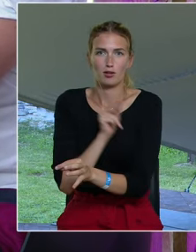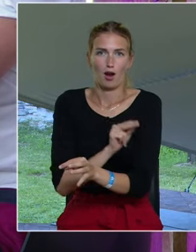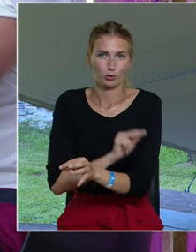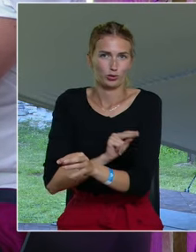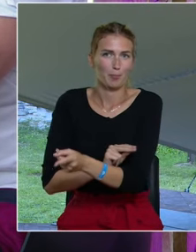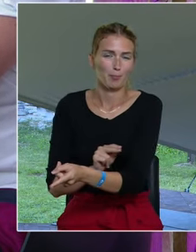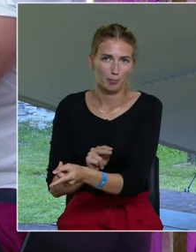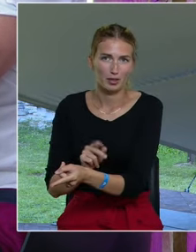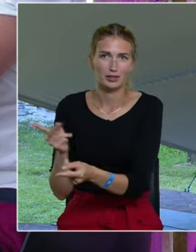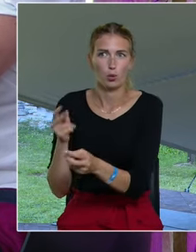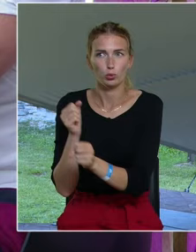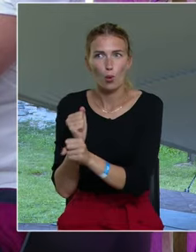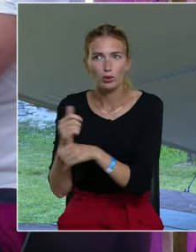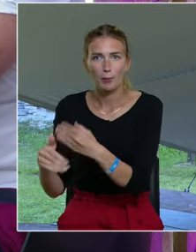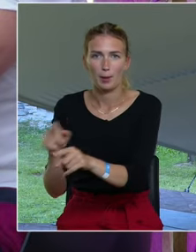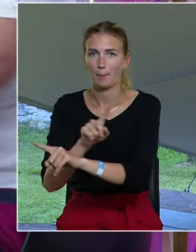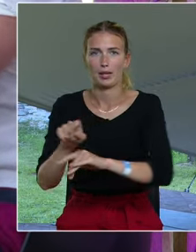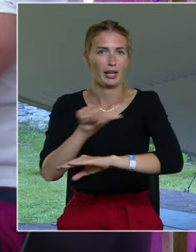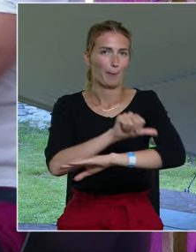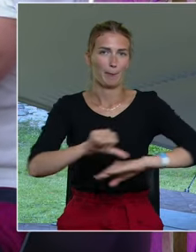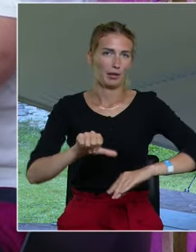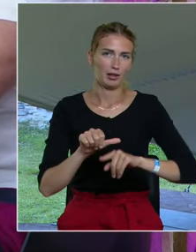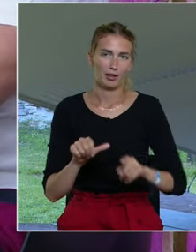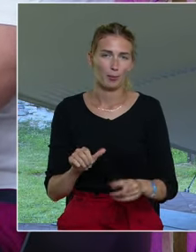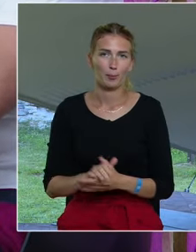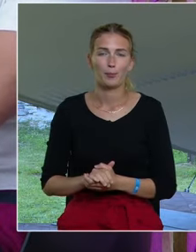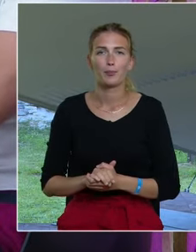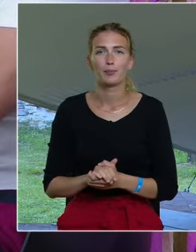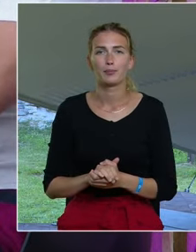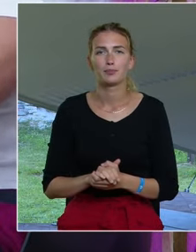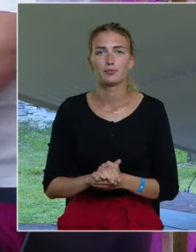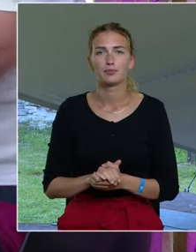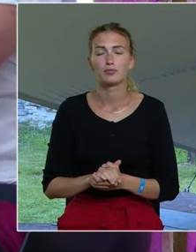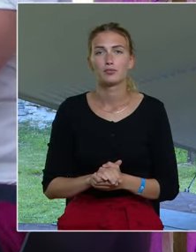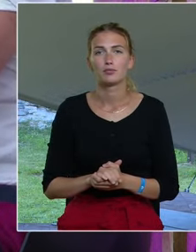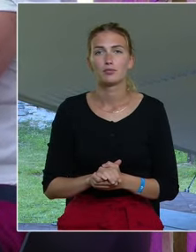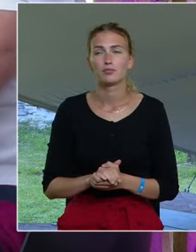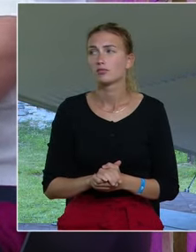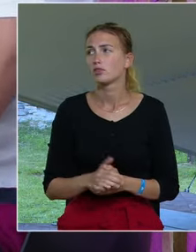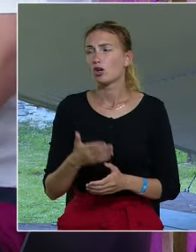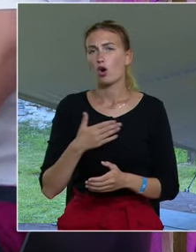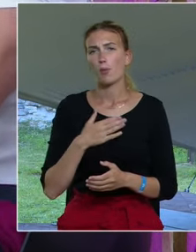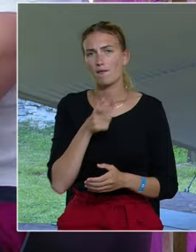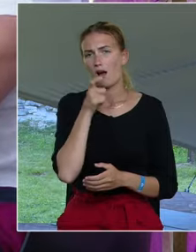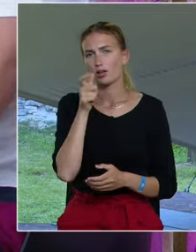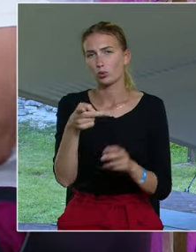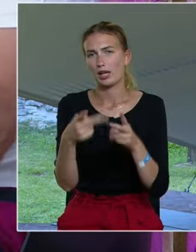Actually works instead of empty promises. Cool. Can everybody answer? I think this is a really good question. So yeah. Actually, mine is different.